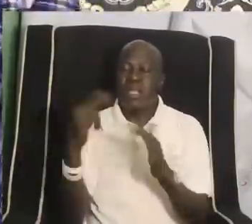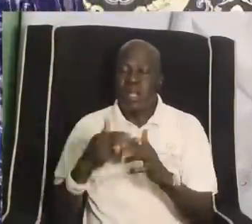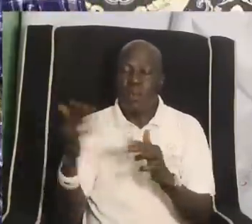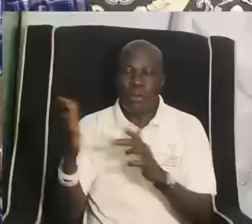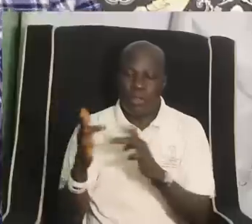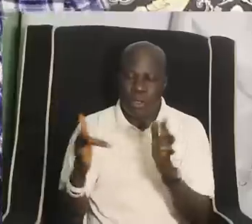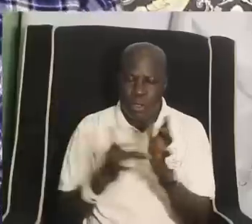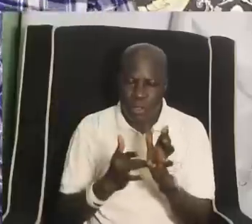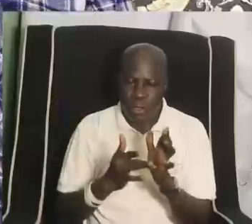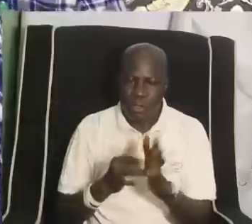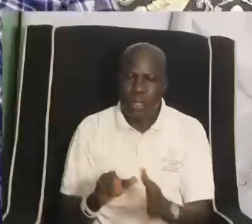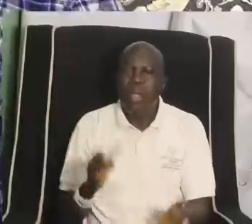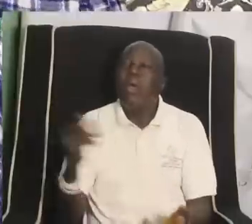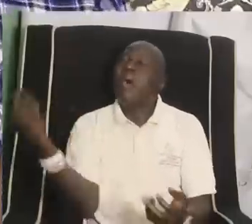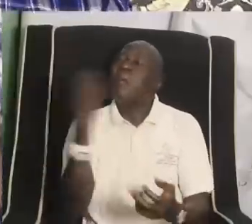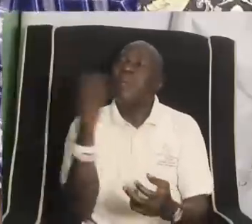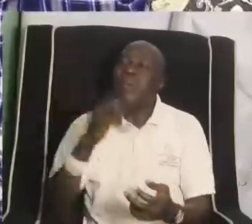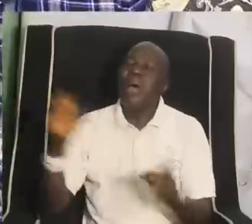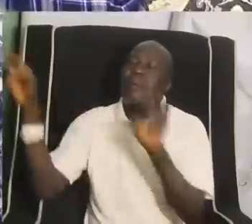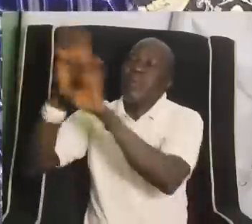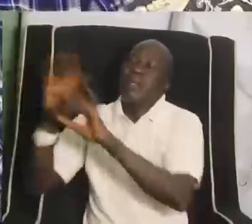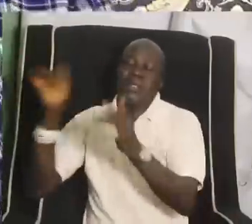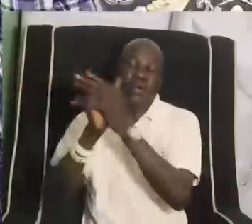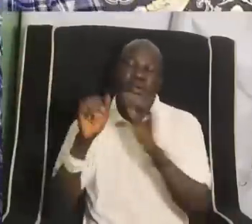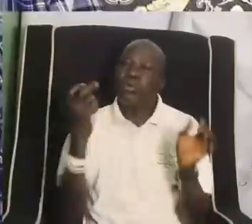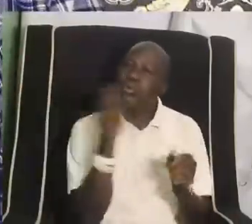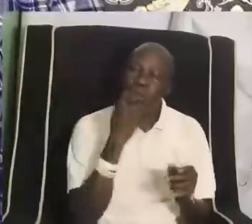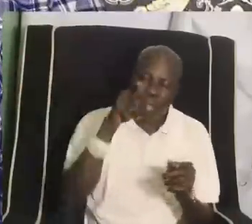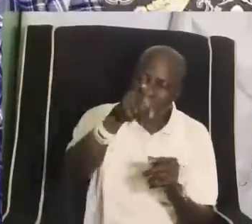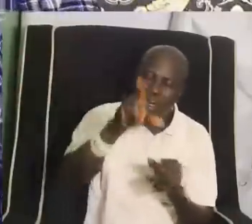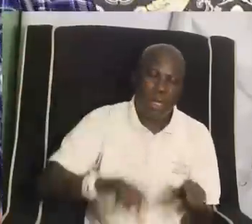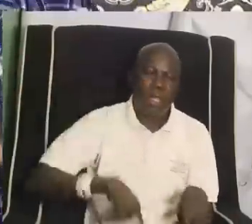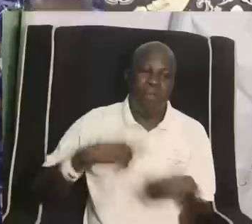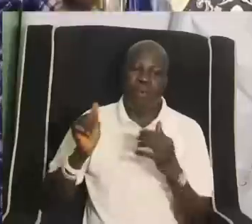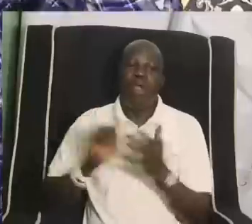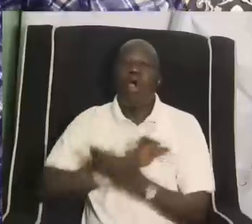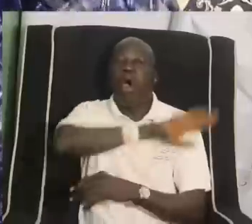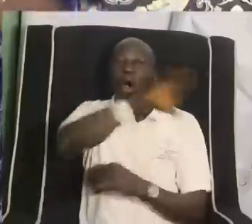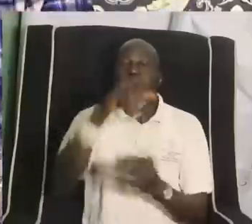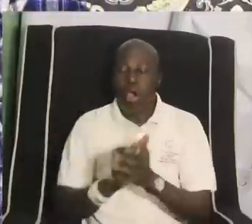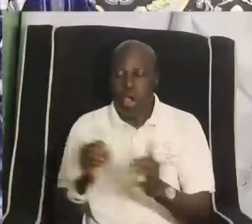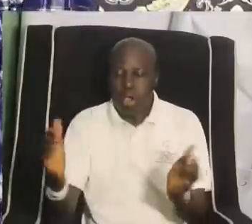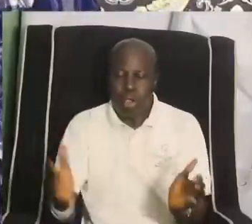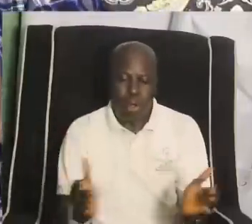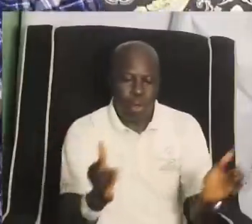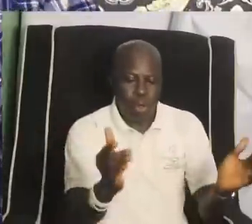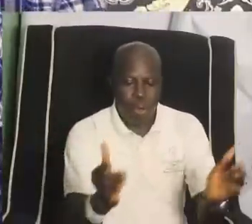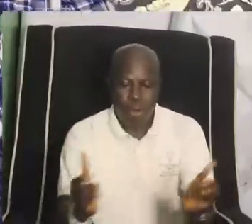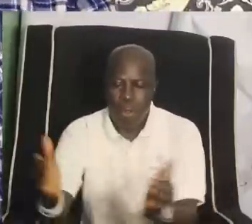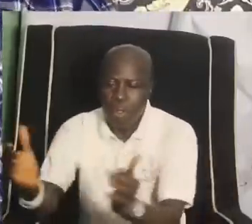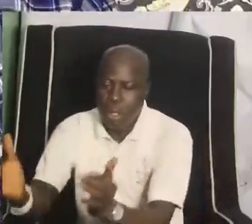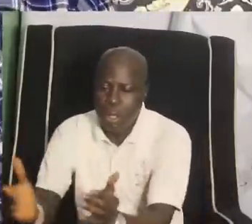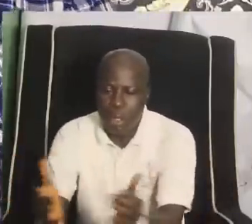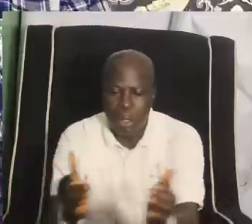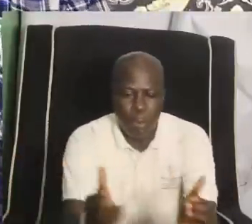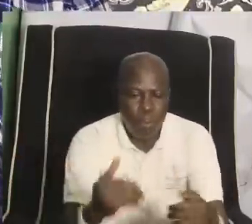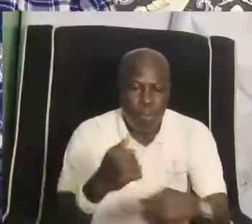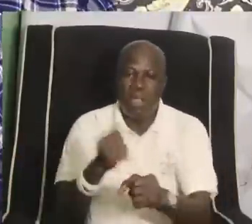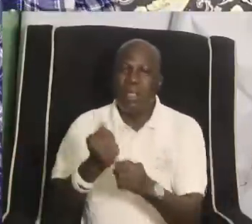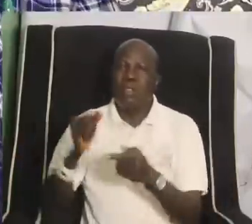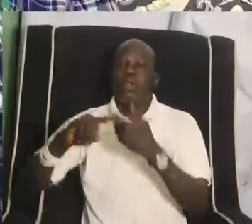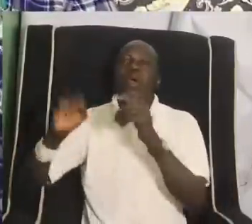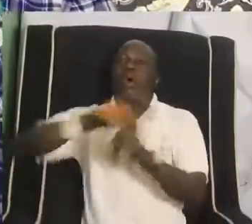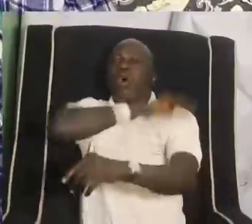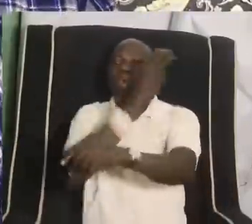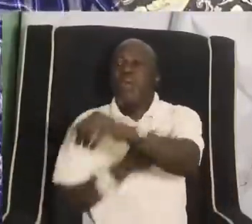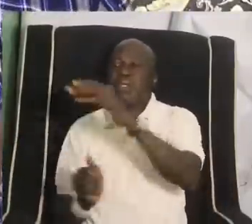Jesus, I authorize. In the name of Jesus, mercy will speak in your life. All the sacrifices you made, Almighty God.